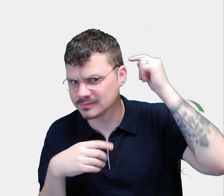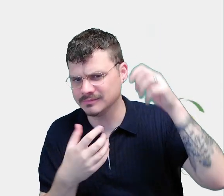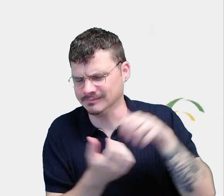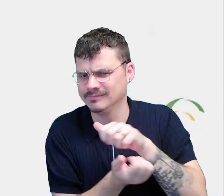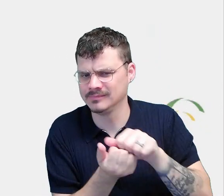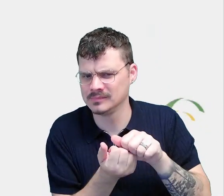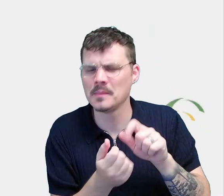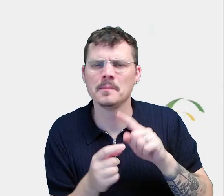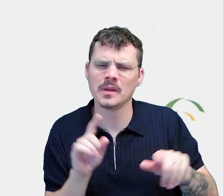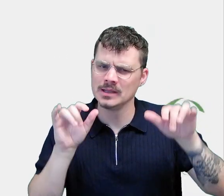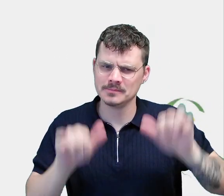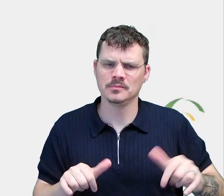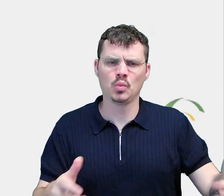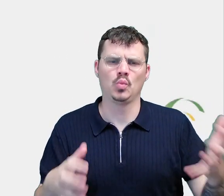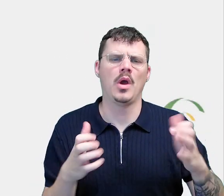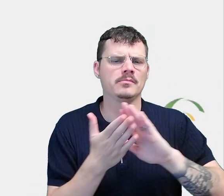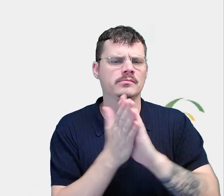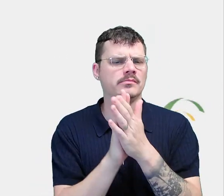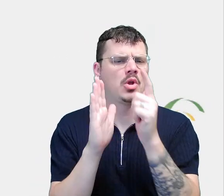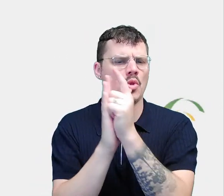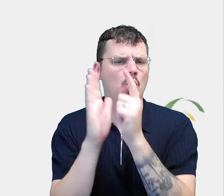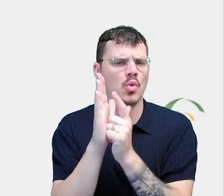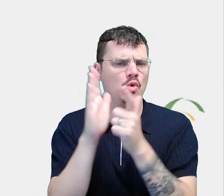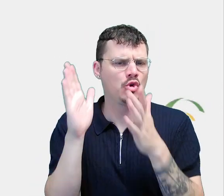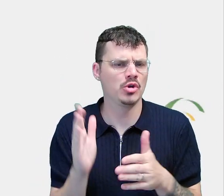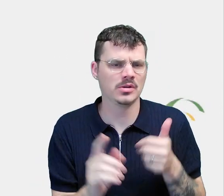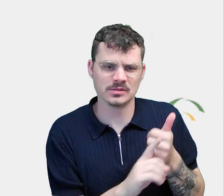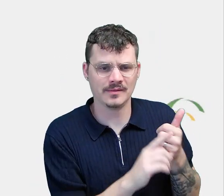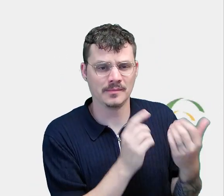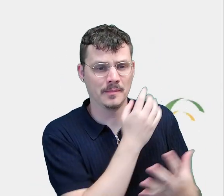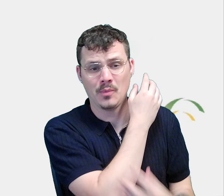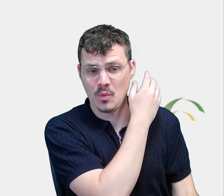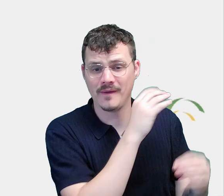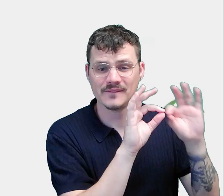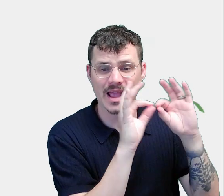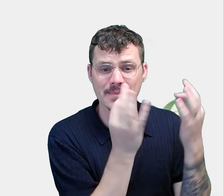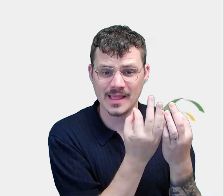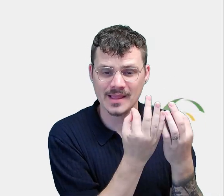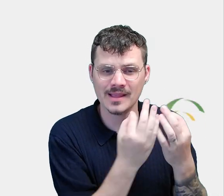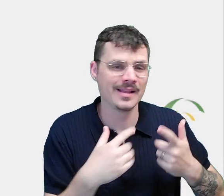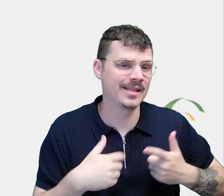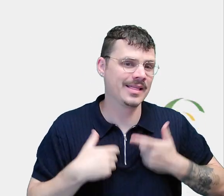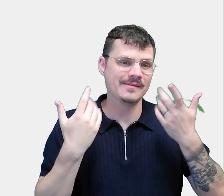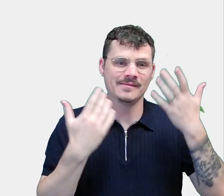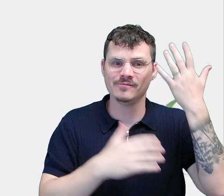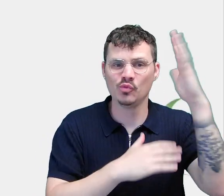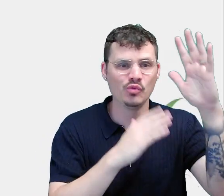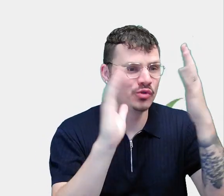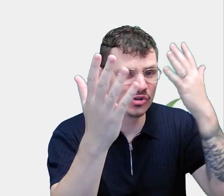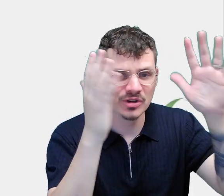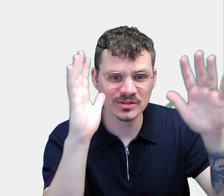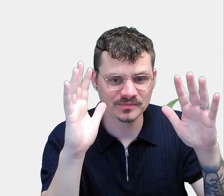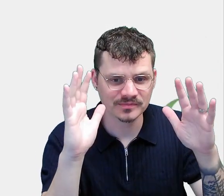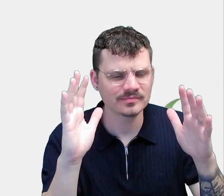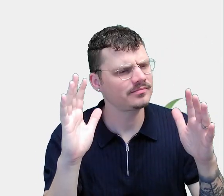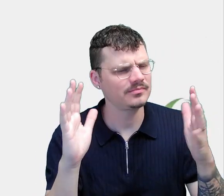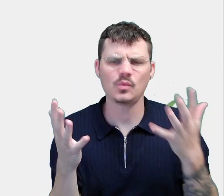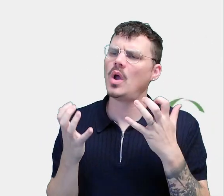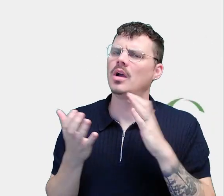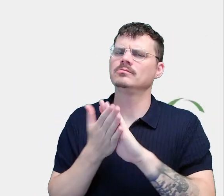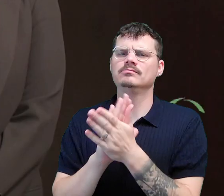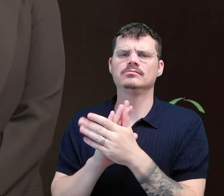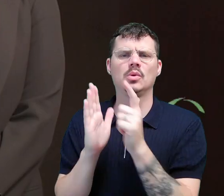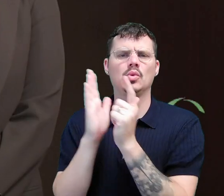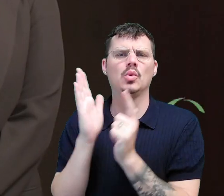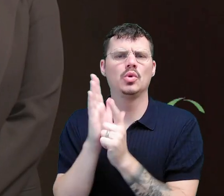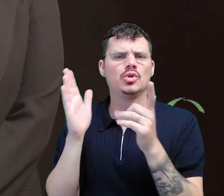But he wants to be a lawyer. Comes from a really poor family, lives in the woods, wants to be a lawyer.